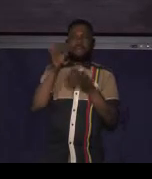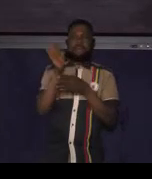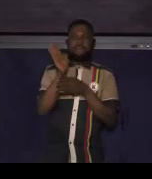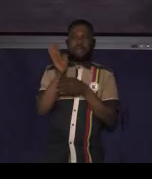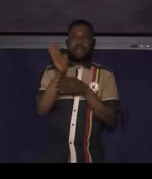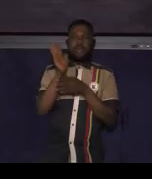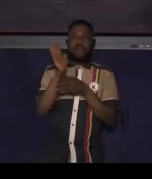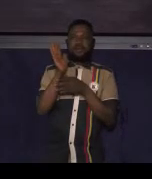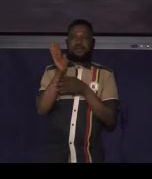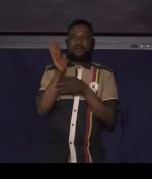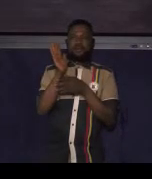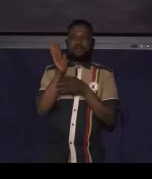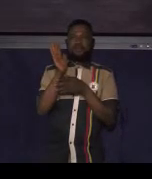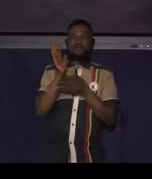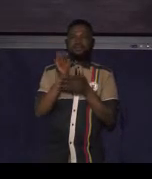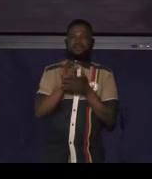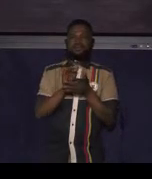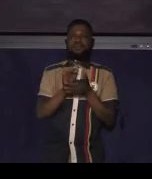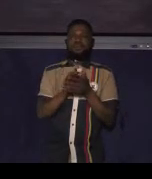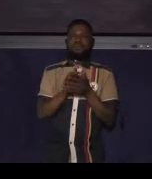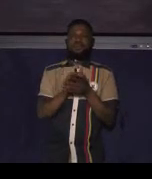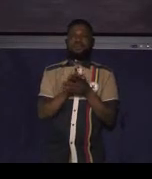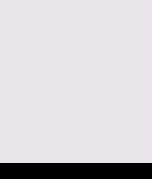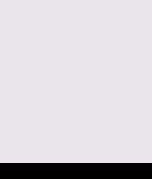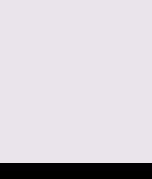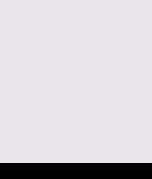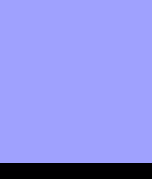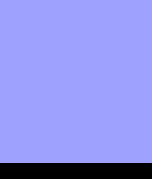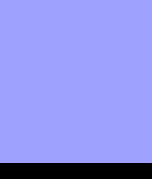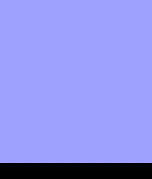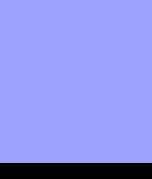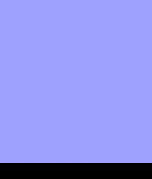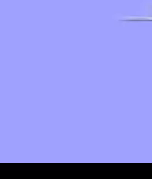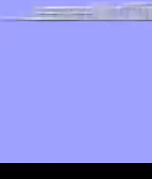keep on studying. Bye.